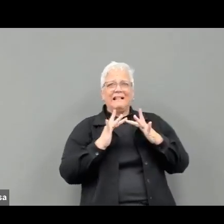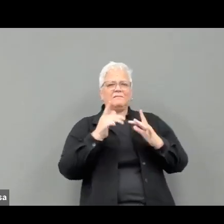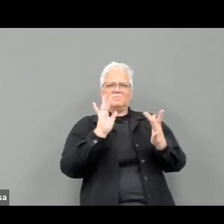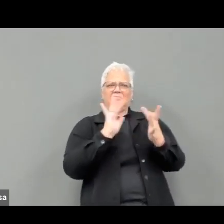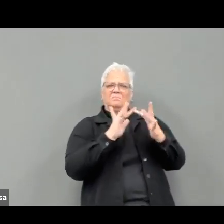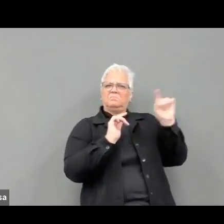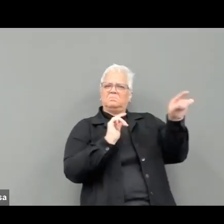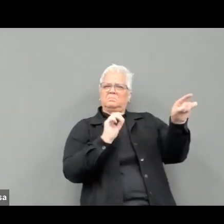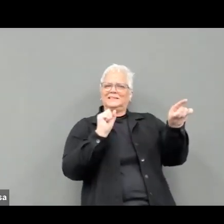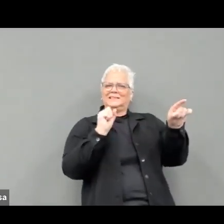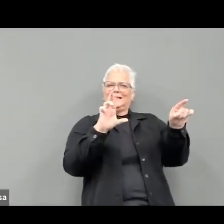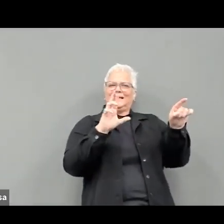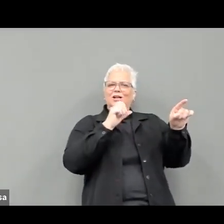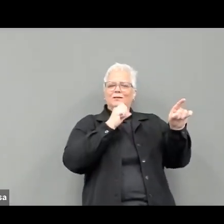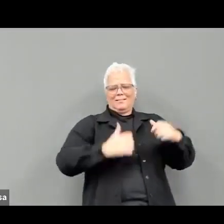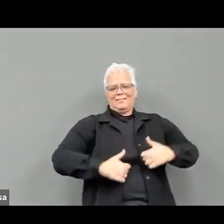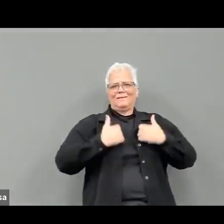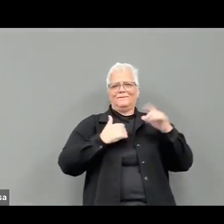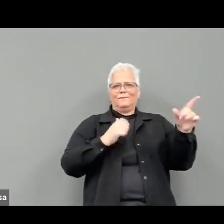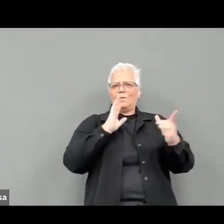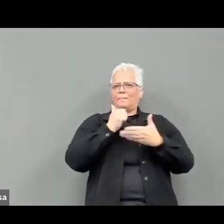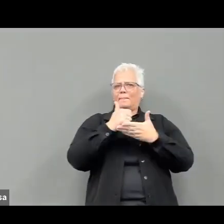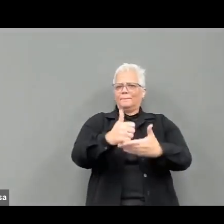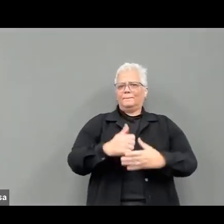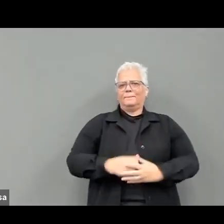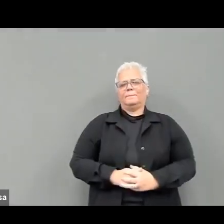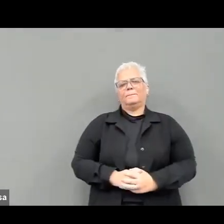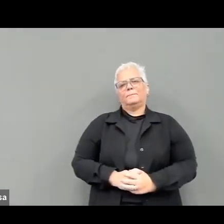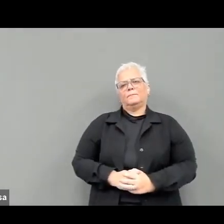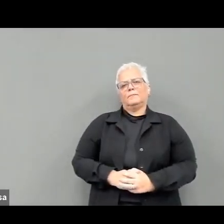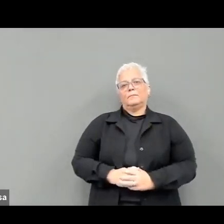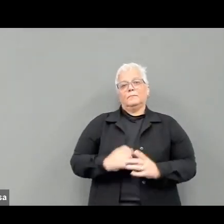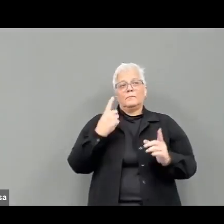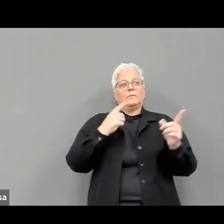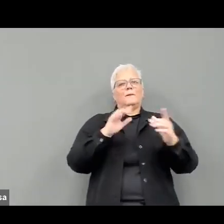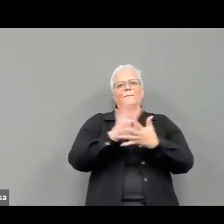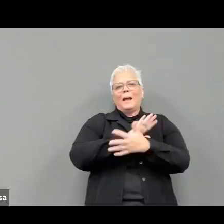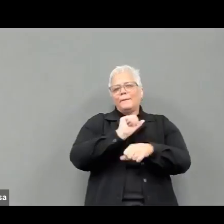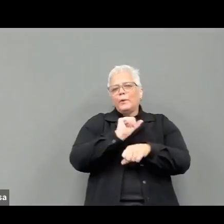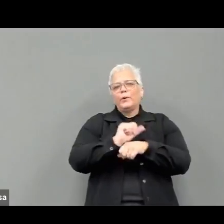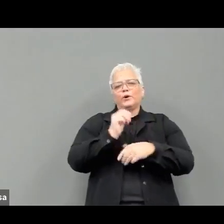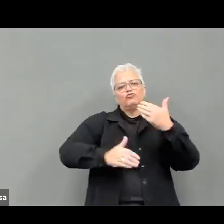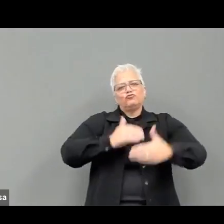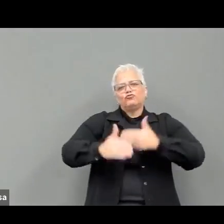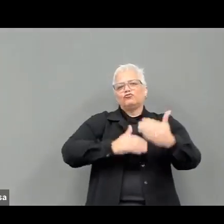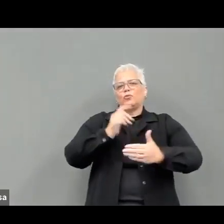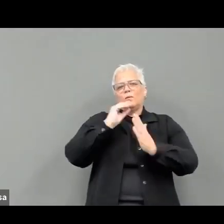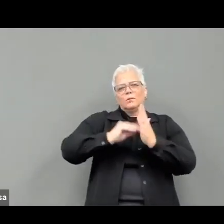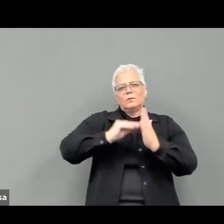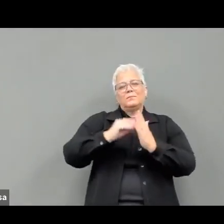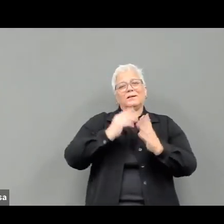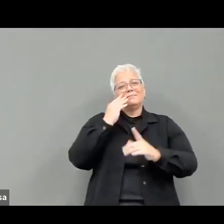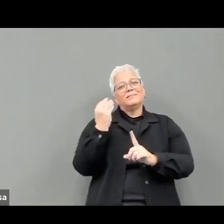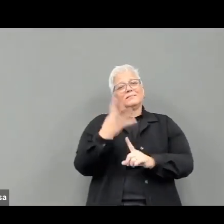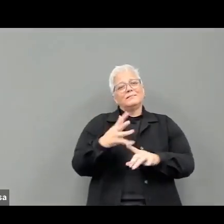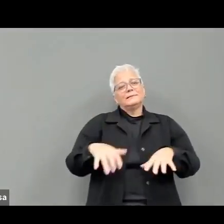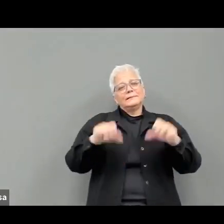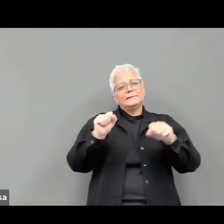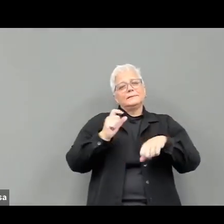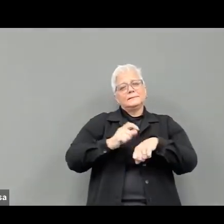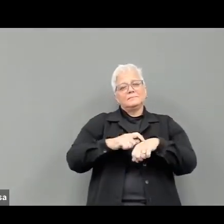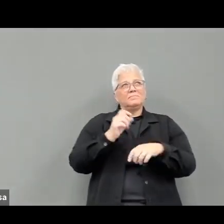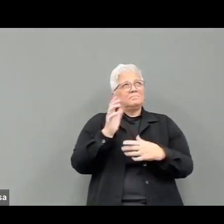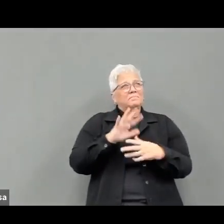of organization and paperwork can range from 20 to 30 minutes per individual